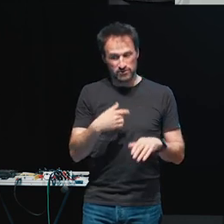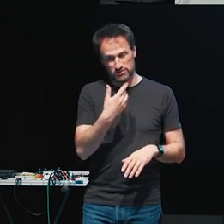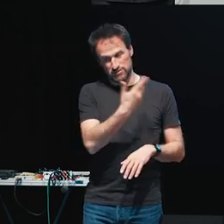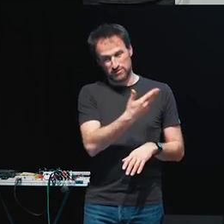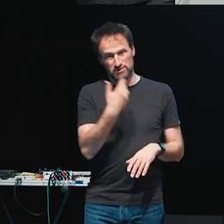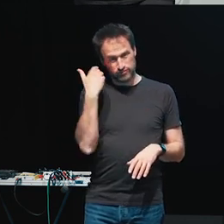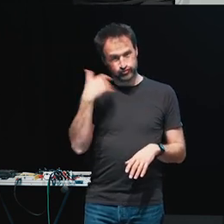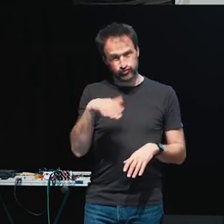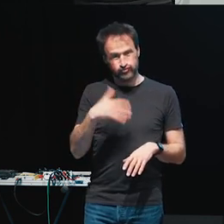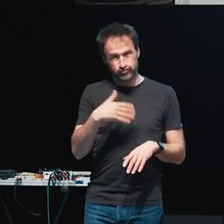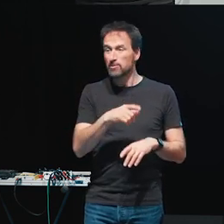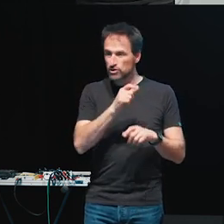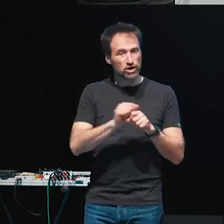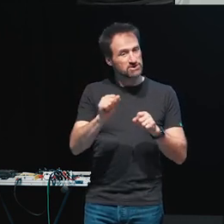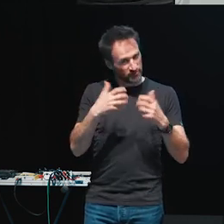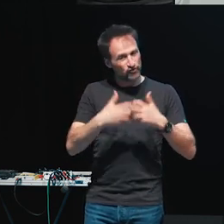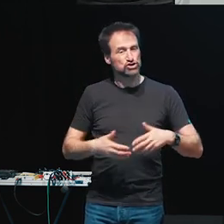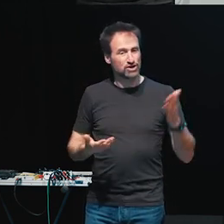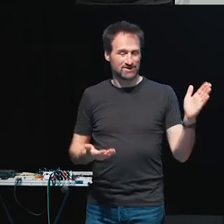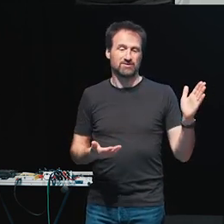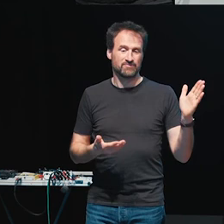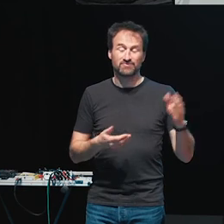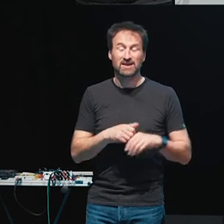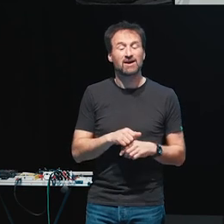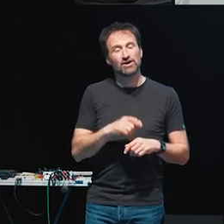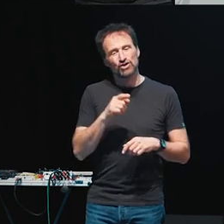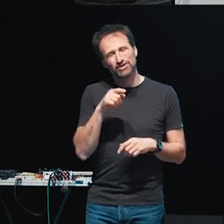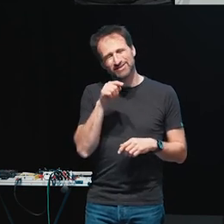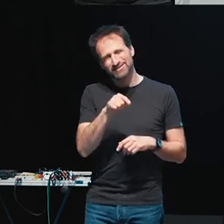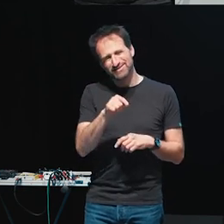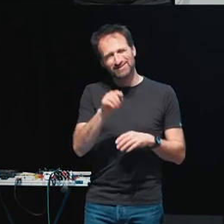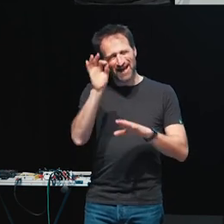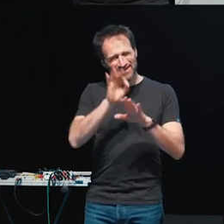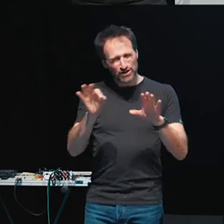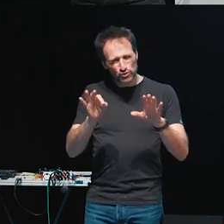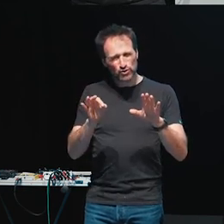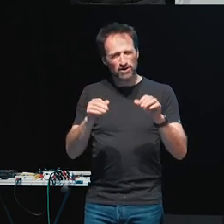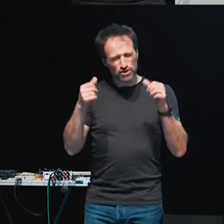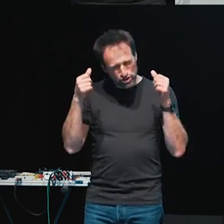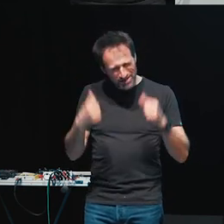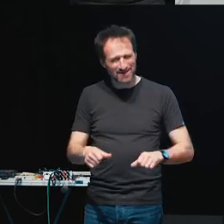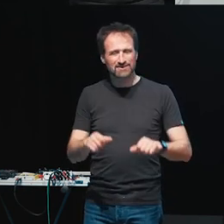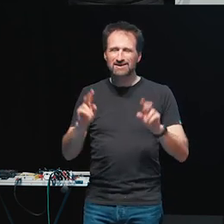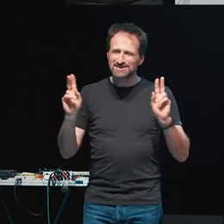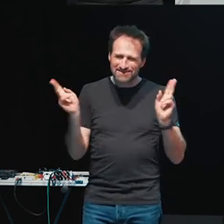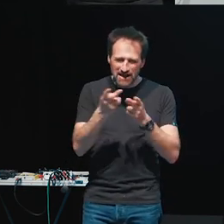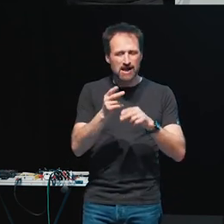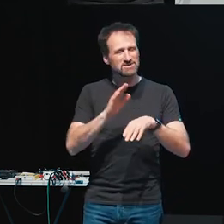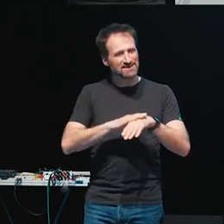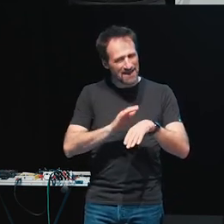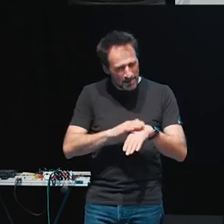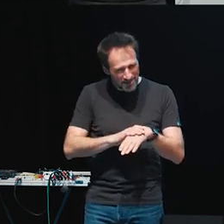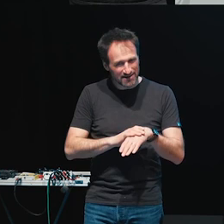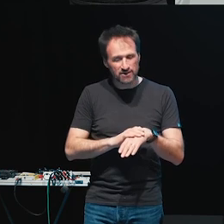Also, remember all this beautiful and very strict and architecture that everything named exactly the same. We can totally